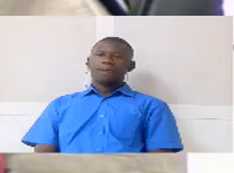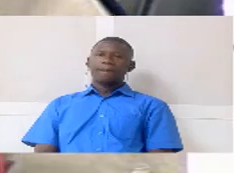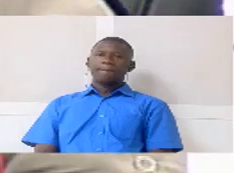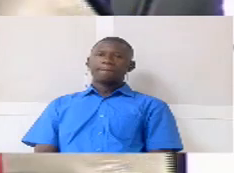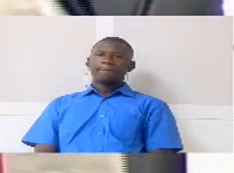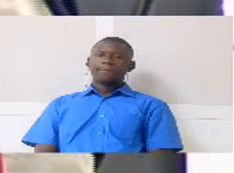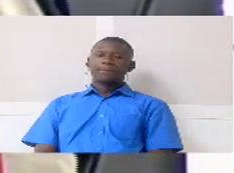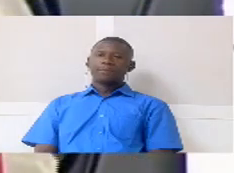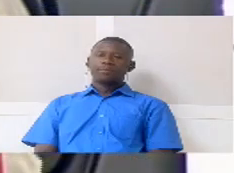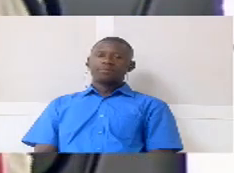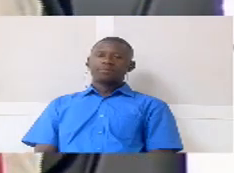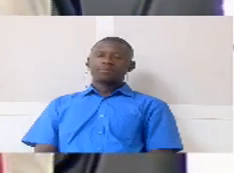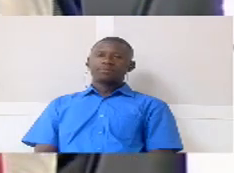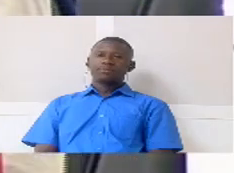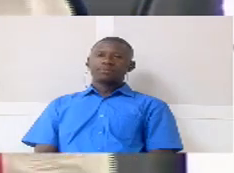2015 wala 14 kadu